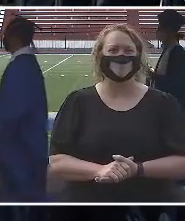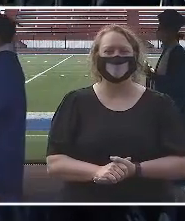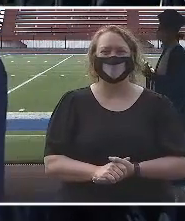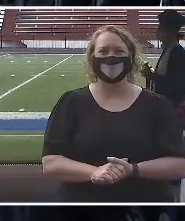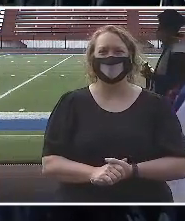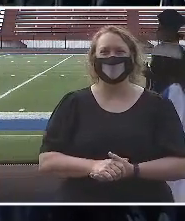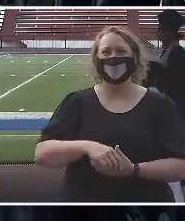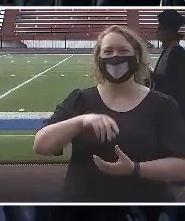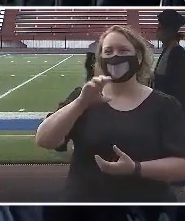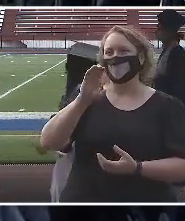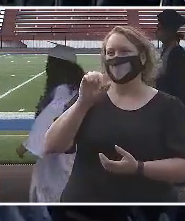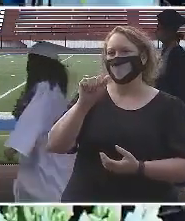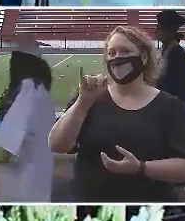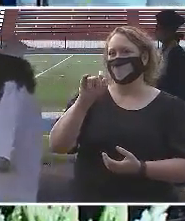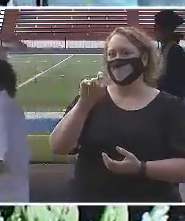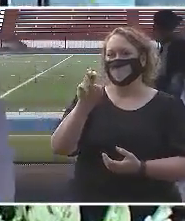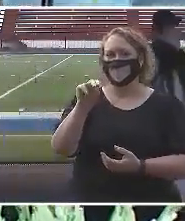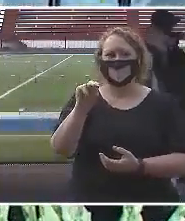Caitlin Herman.